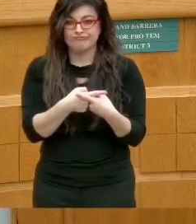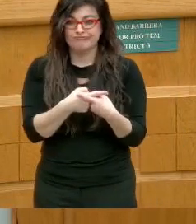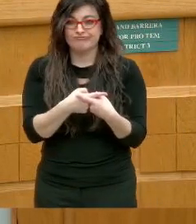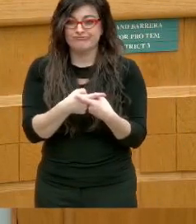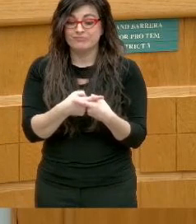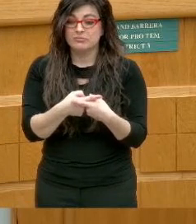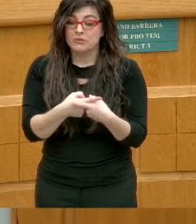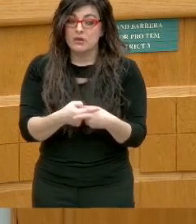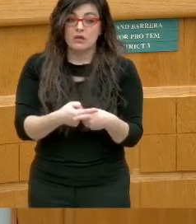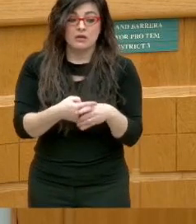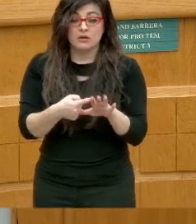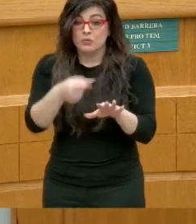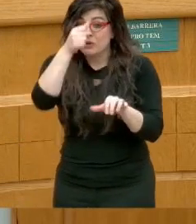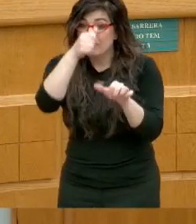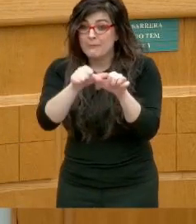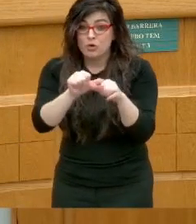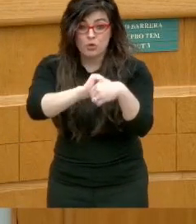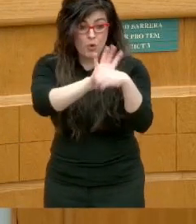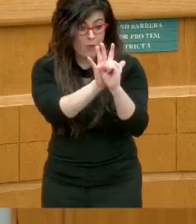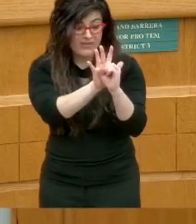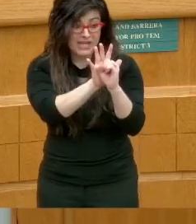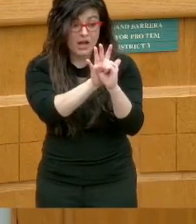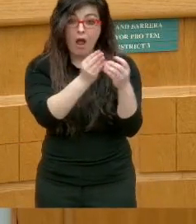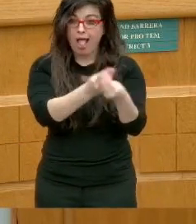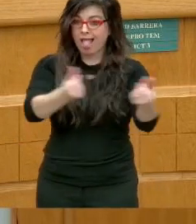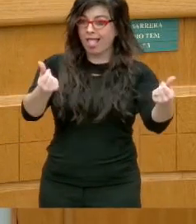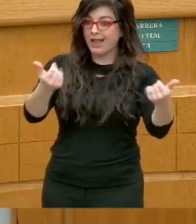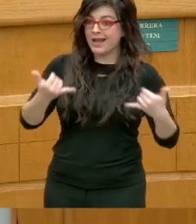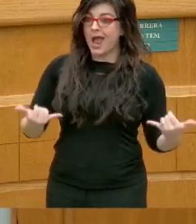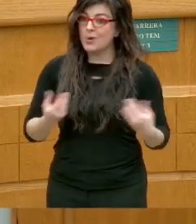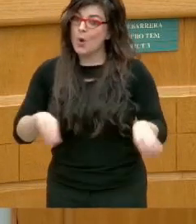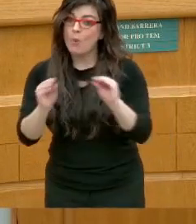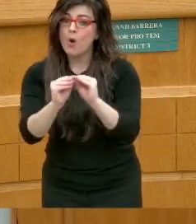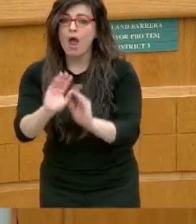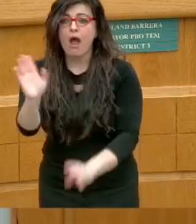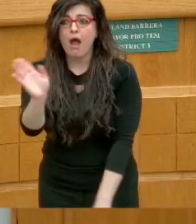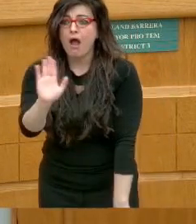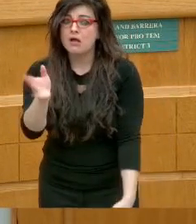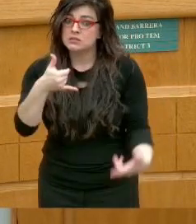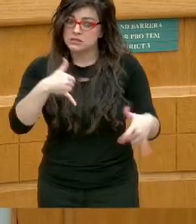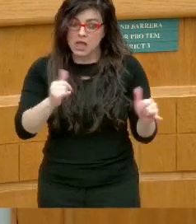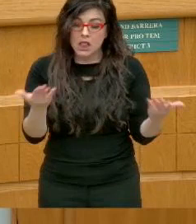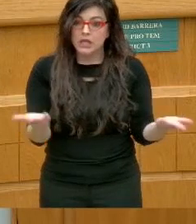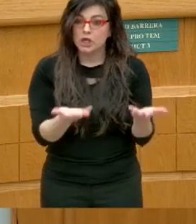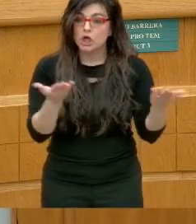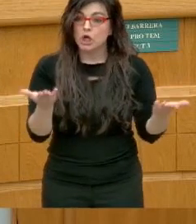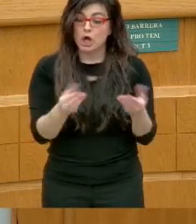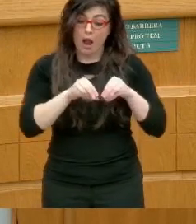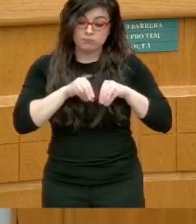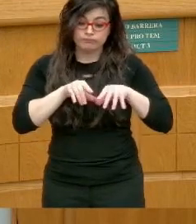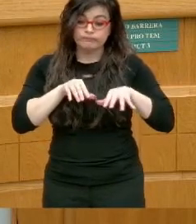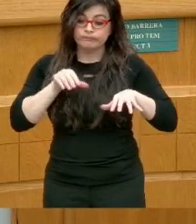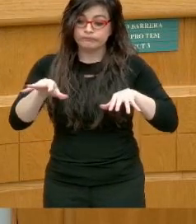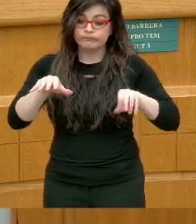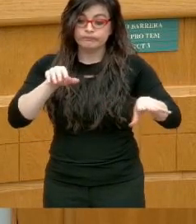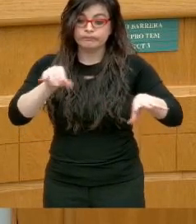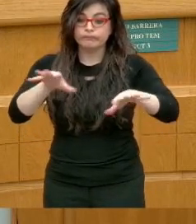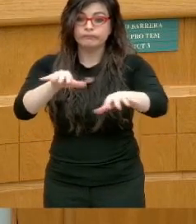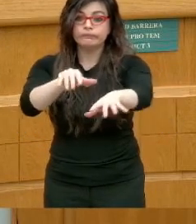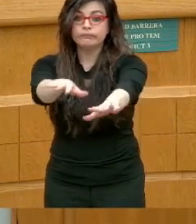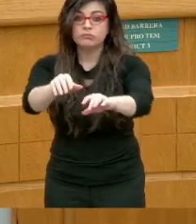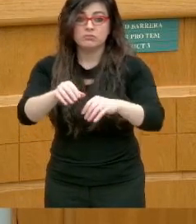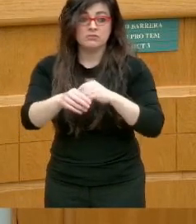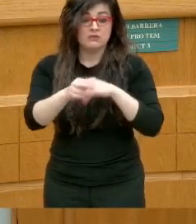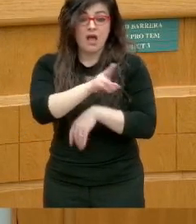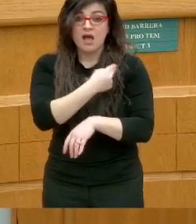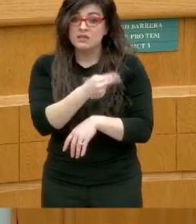changed. We did not eradicate the virus. It's still here. It's still amongst us. It's caused people to be in the hospital,